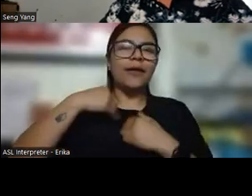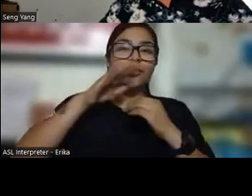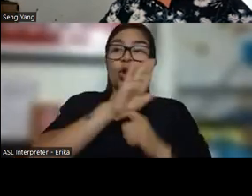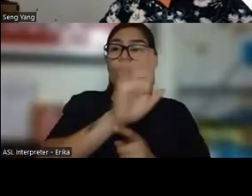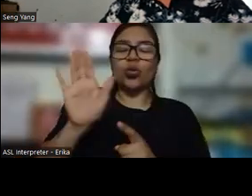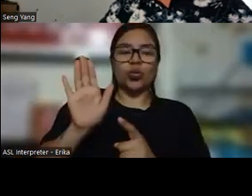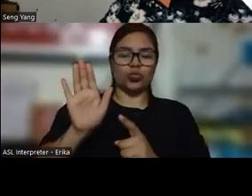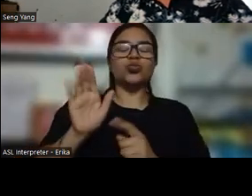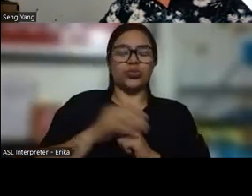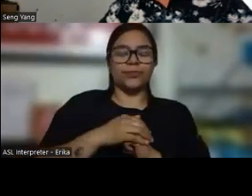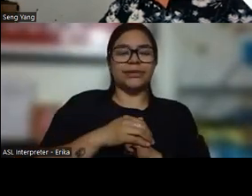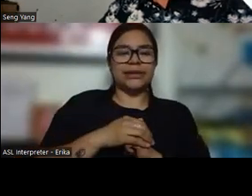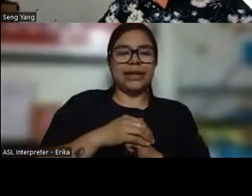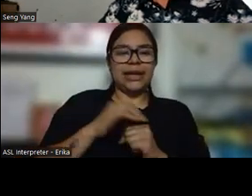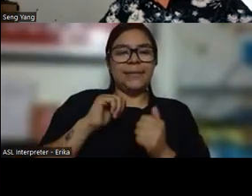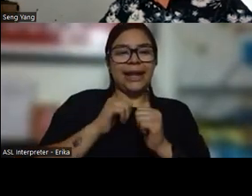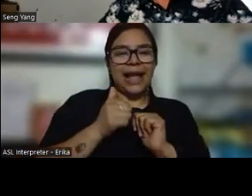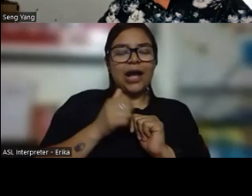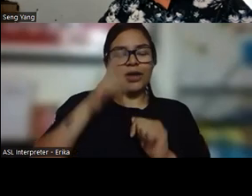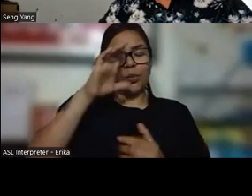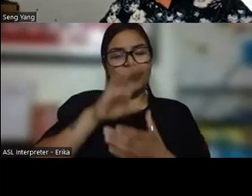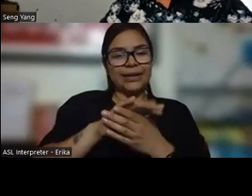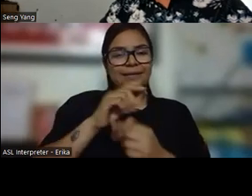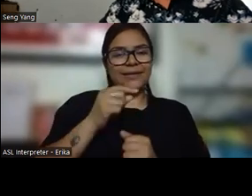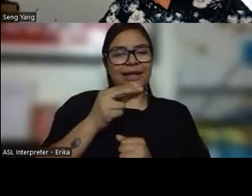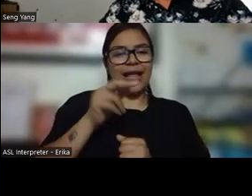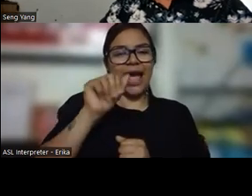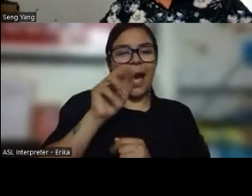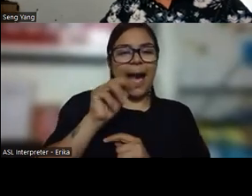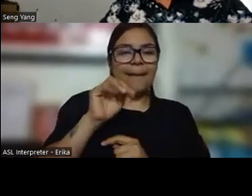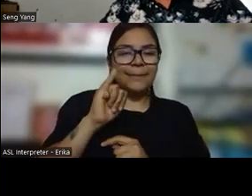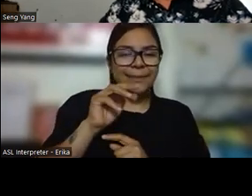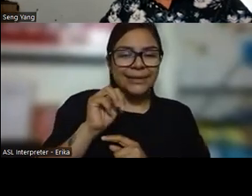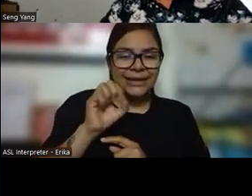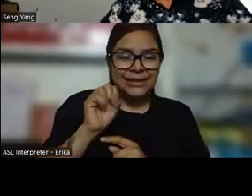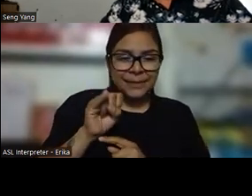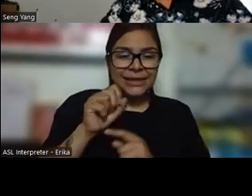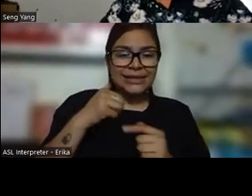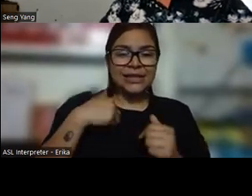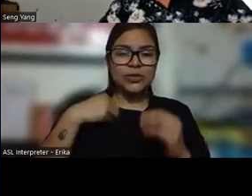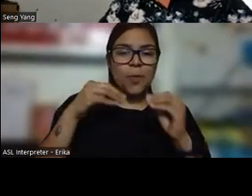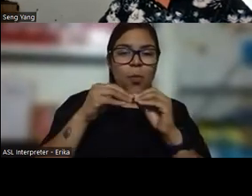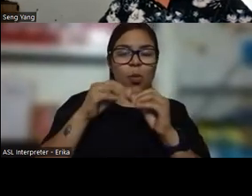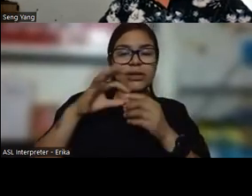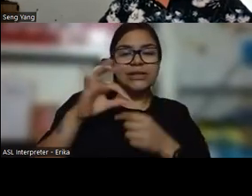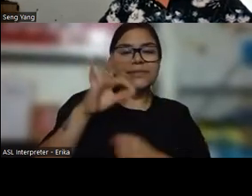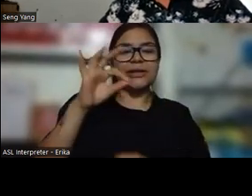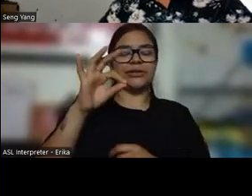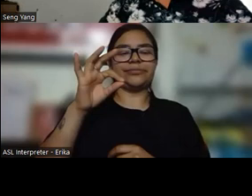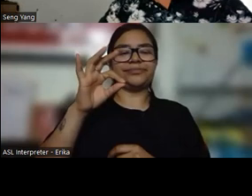harmony, we so believe that a human being have a three soul, meaning a spirit.